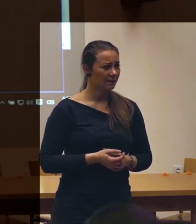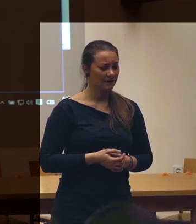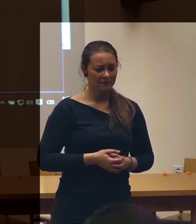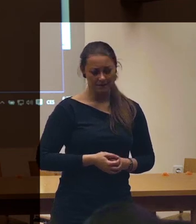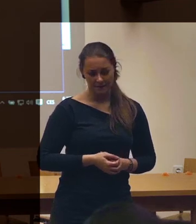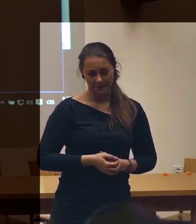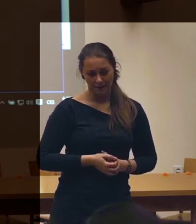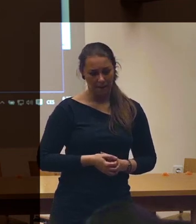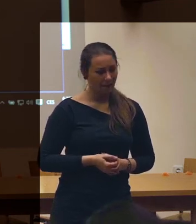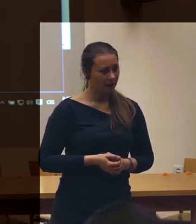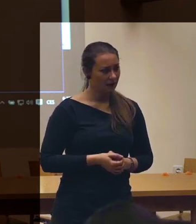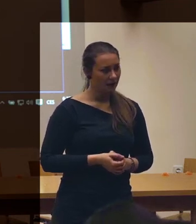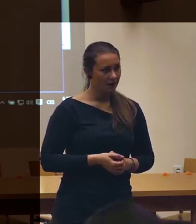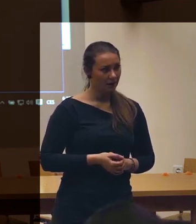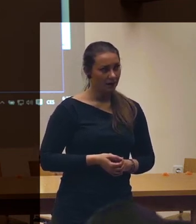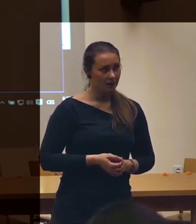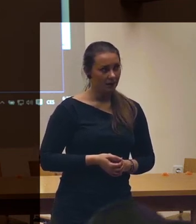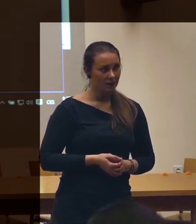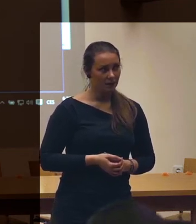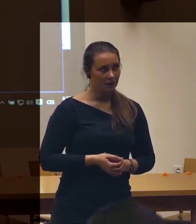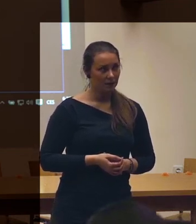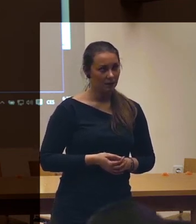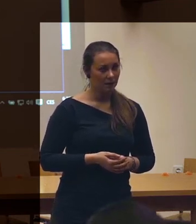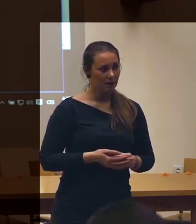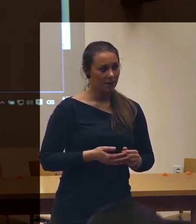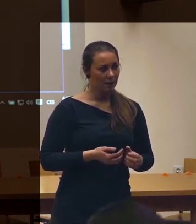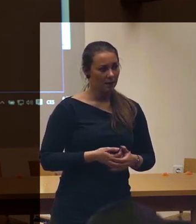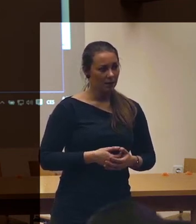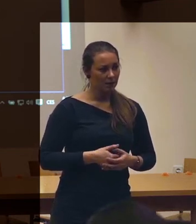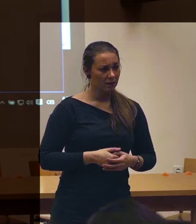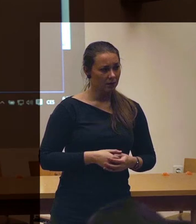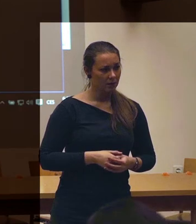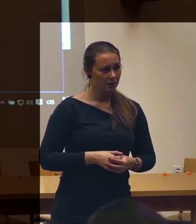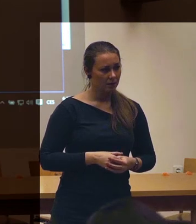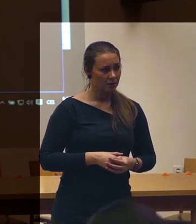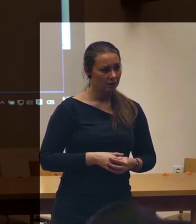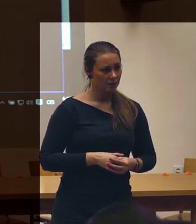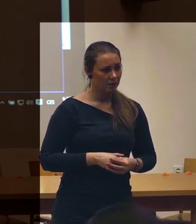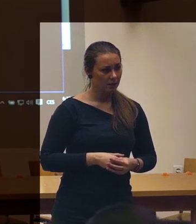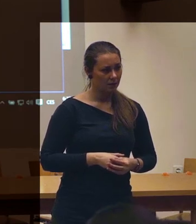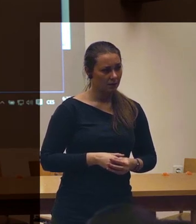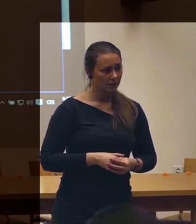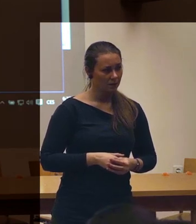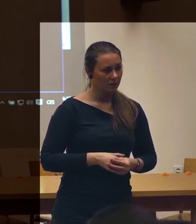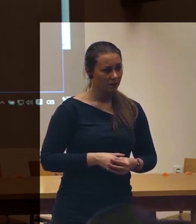of really interesting, in terms of the museum practice situation, such as, I don't know, kids